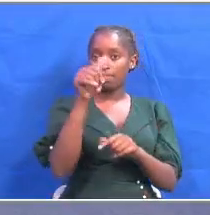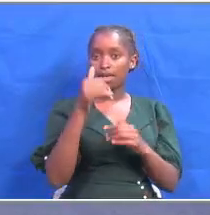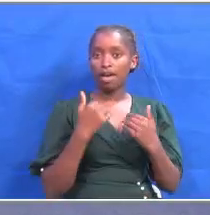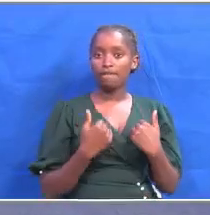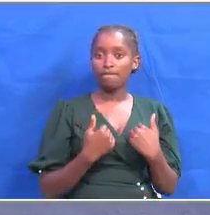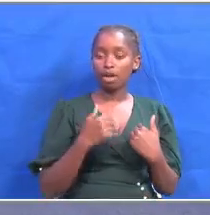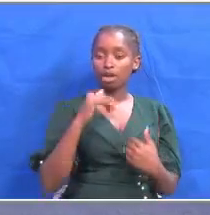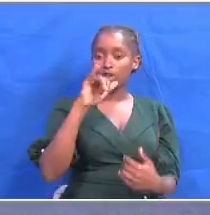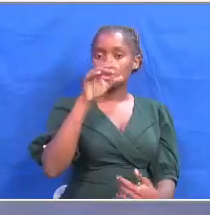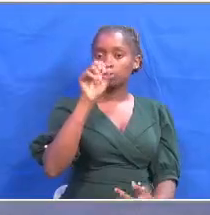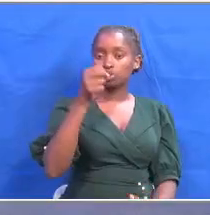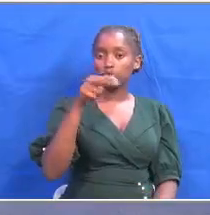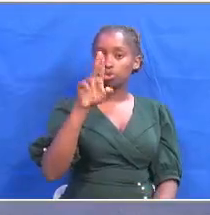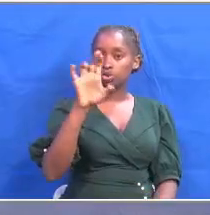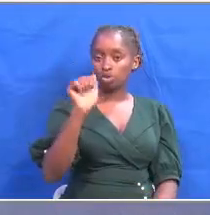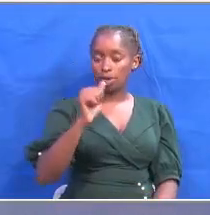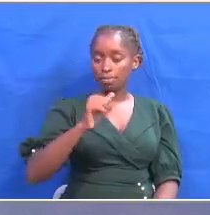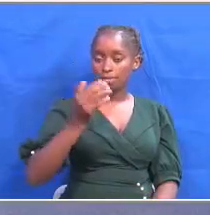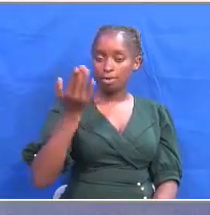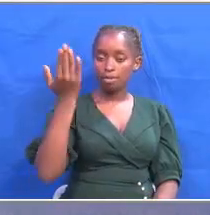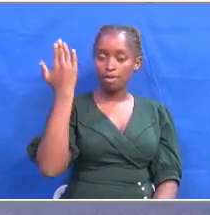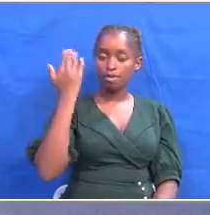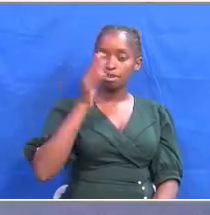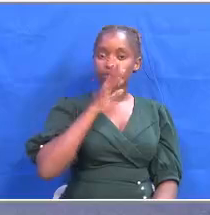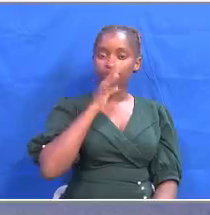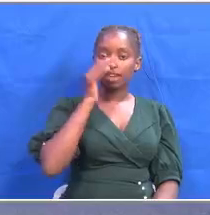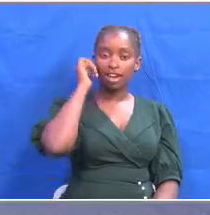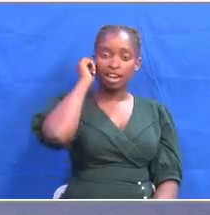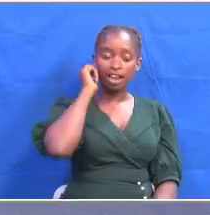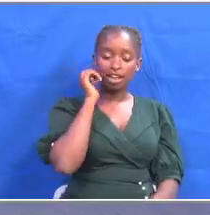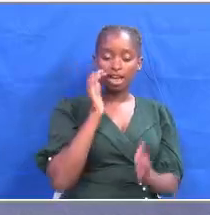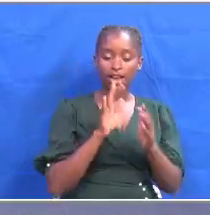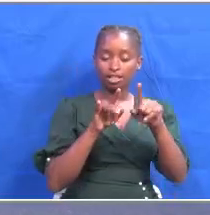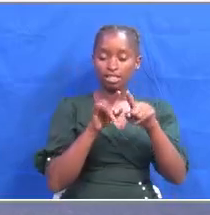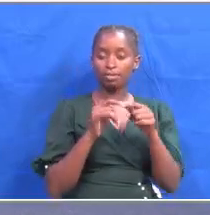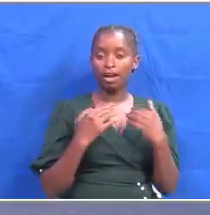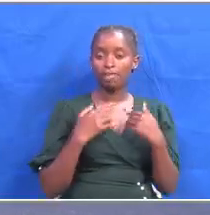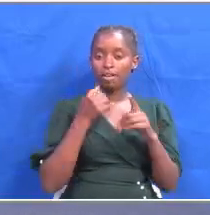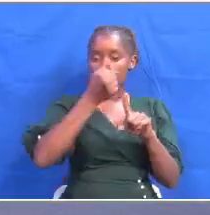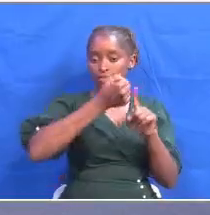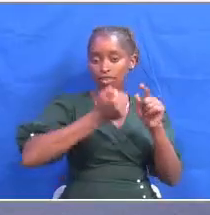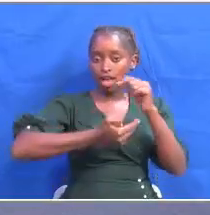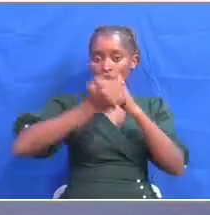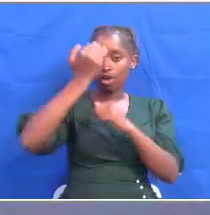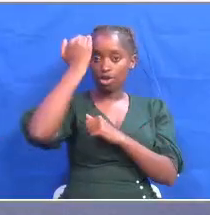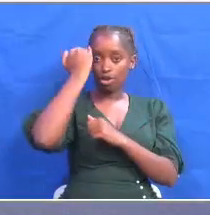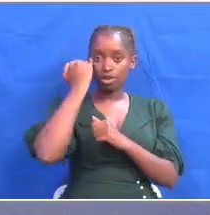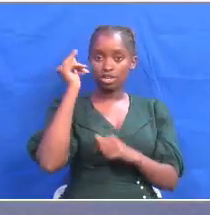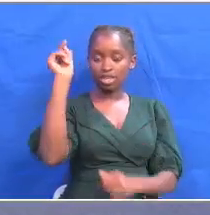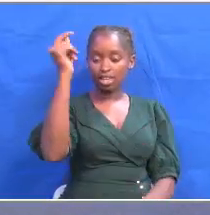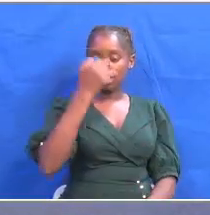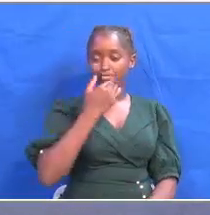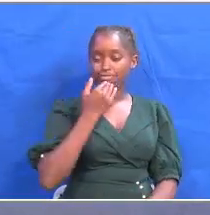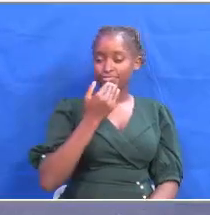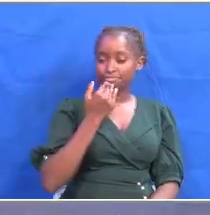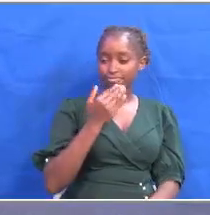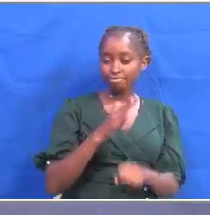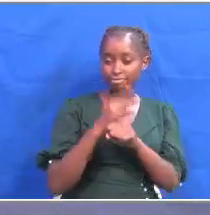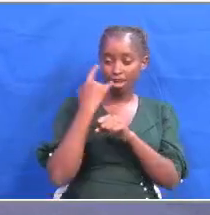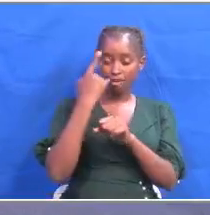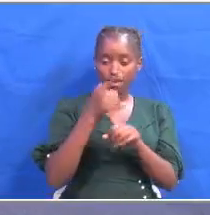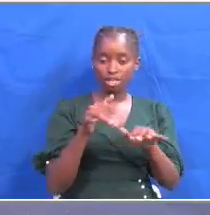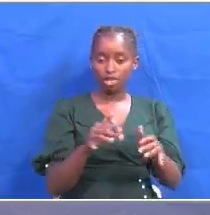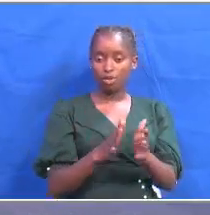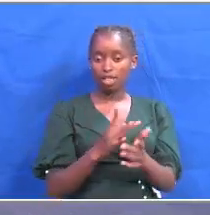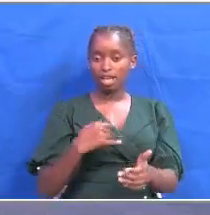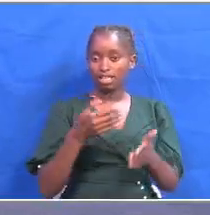former Speaker, Nandi County Assembly, and also an advocate of the High Court of Kenya. We thank you for your splendid company and for your